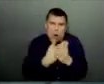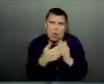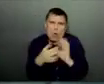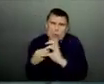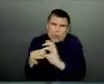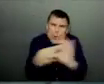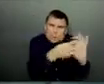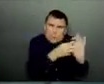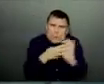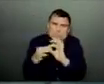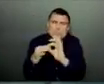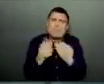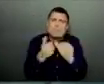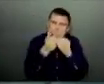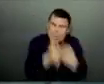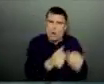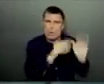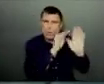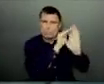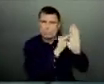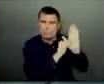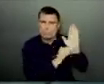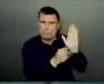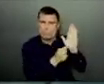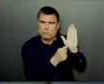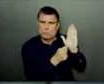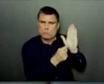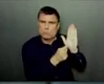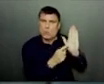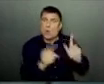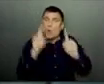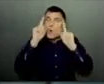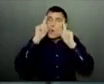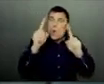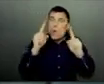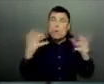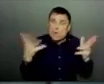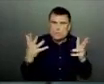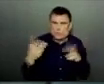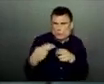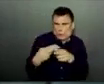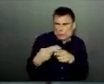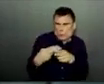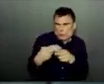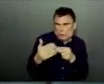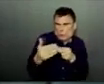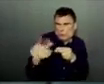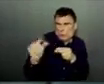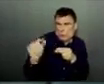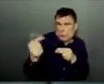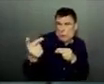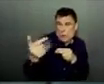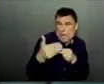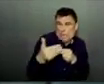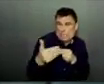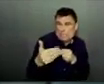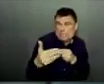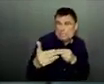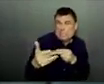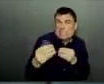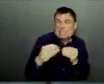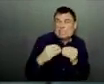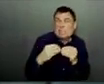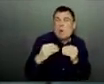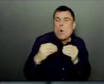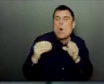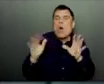to full business for everyone as soon as possible. I am confident the small step that we took will